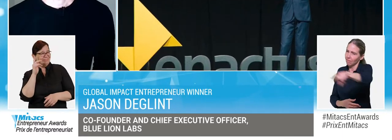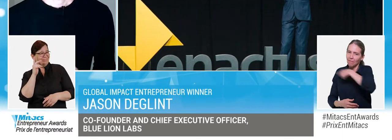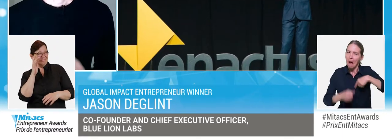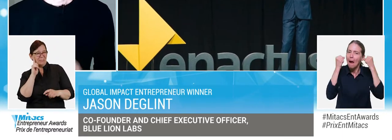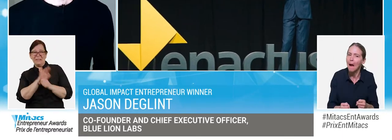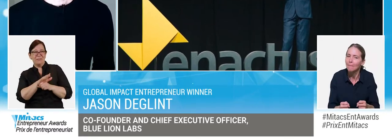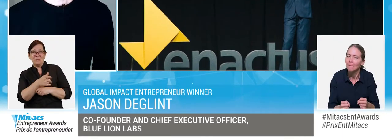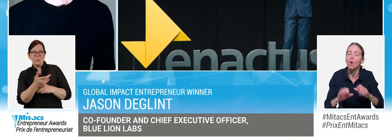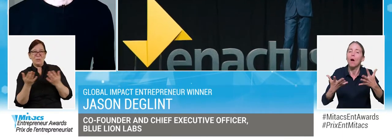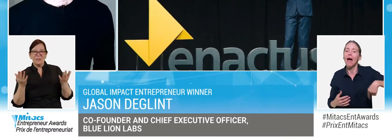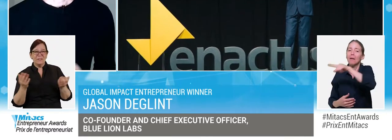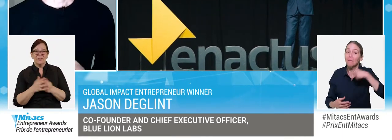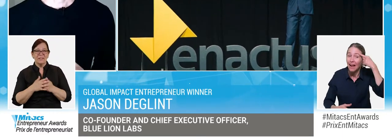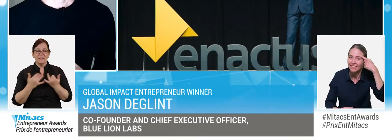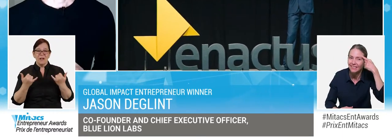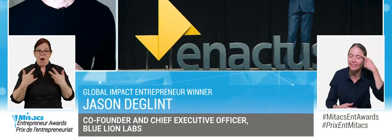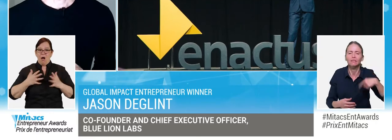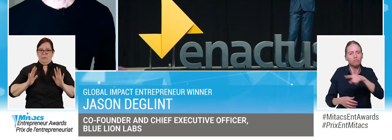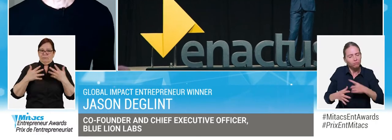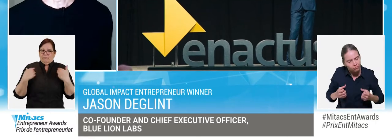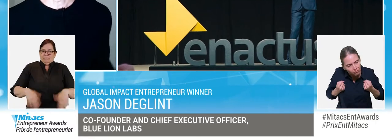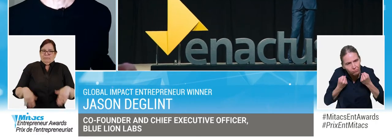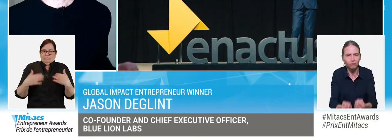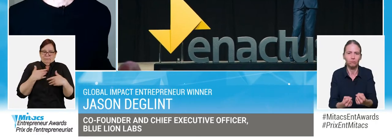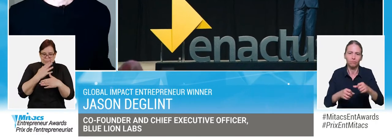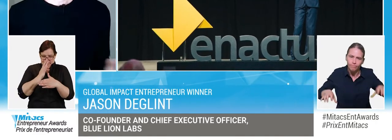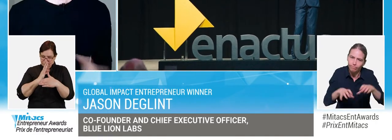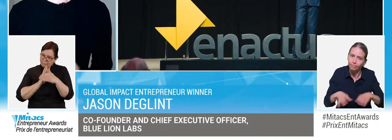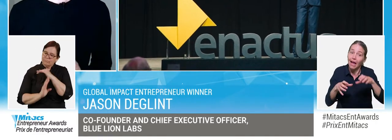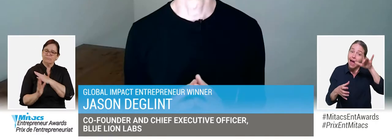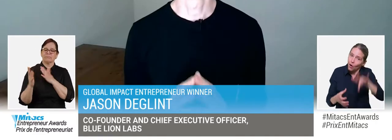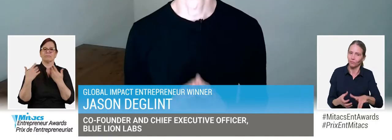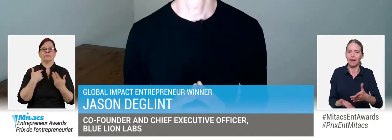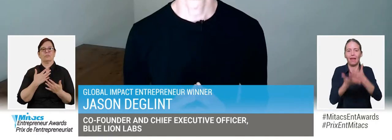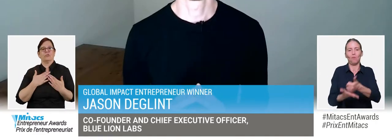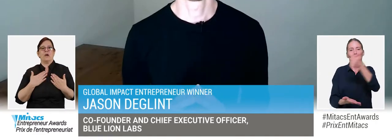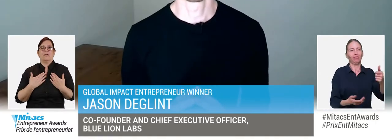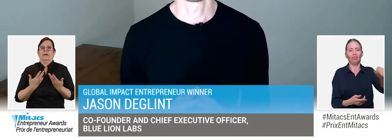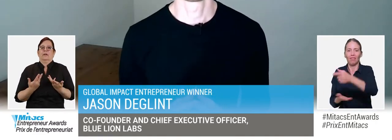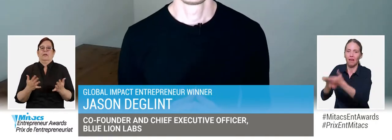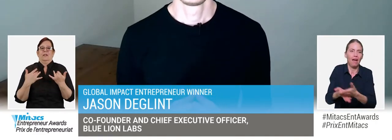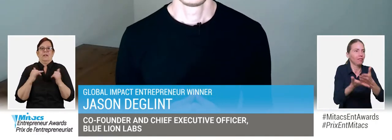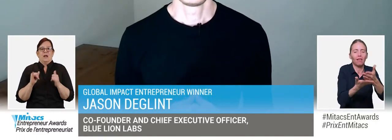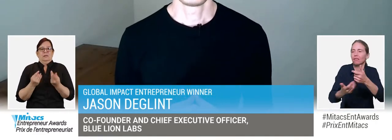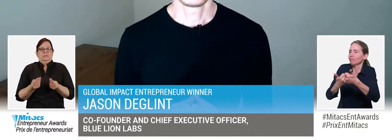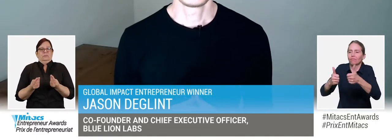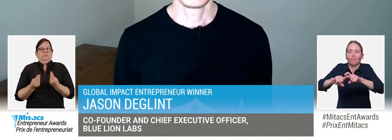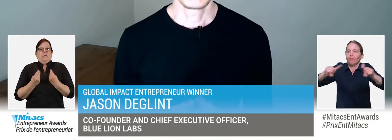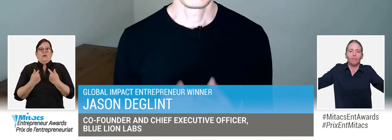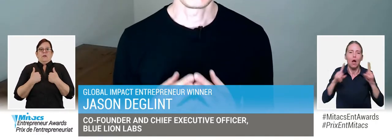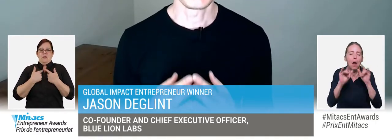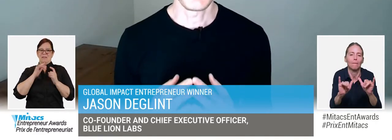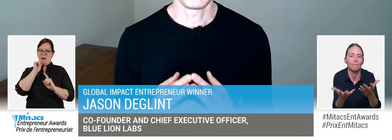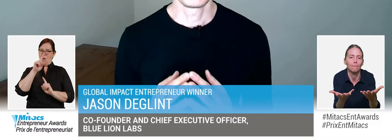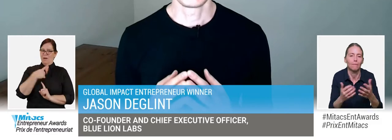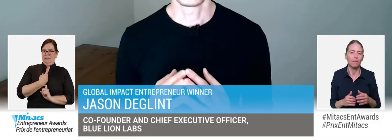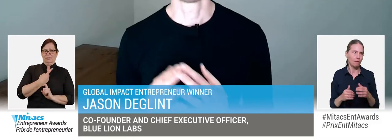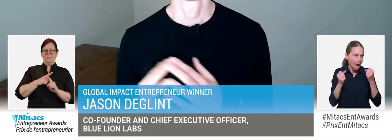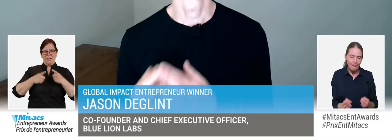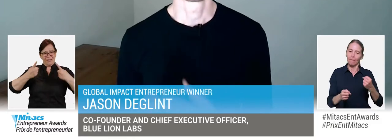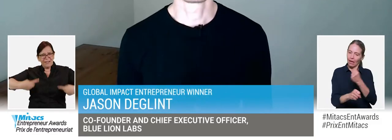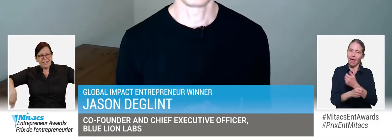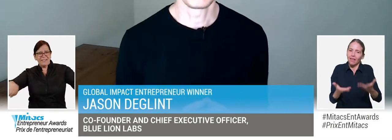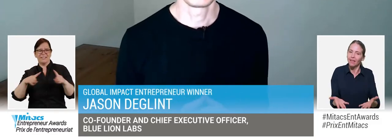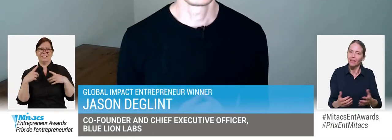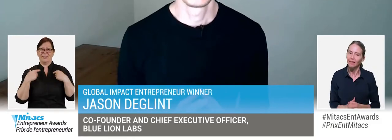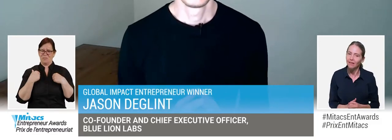grateful. It's taught me that not only myself, but that all of us are capable of more than we realize. And that by dedicating ourselves and